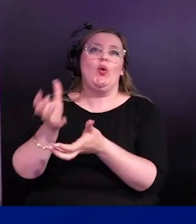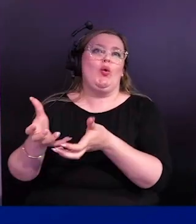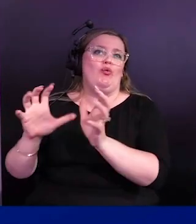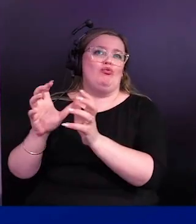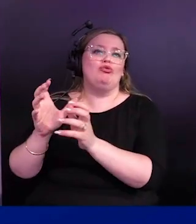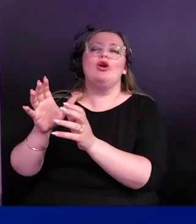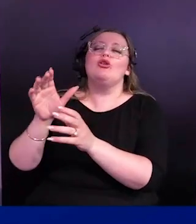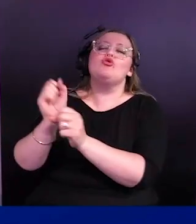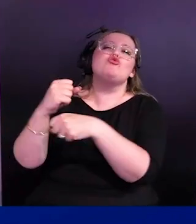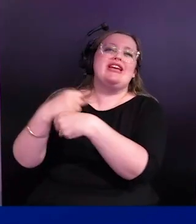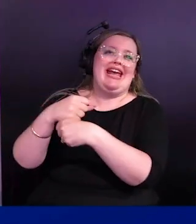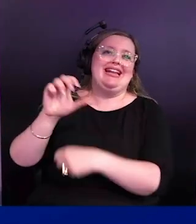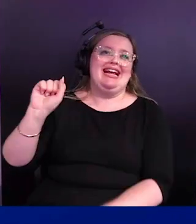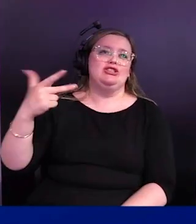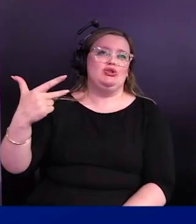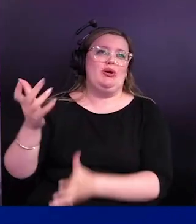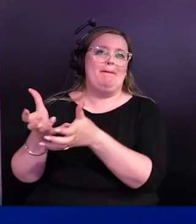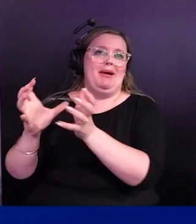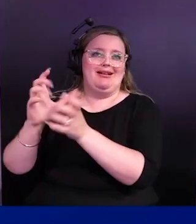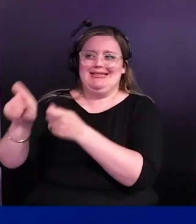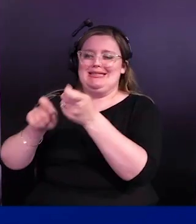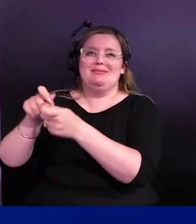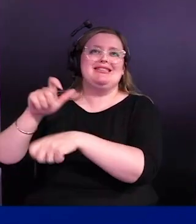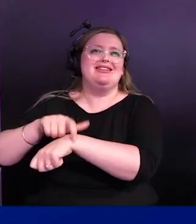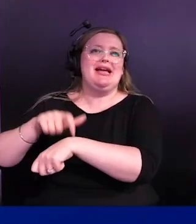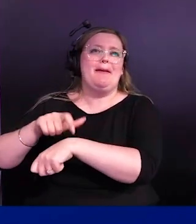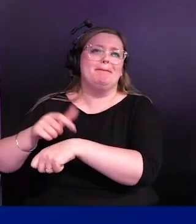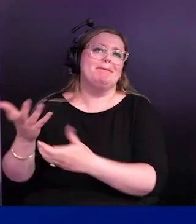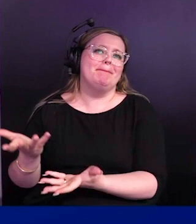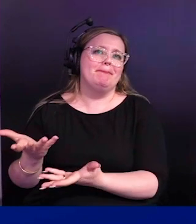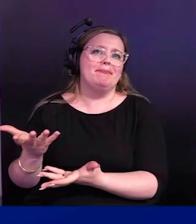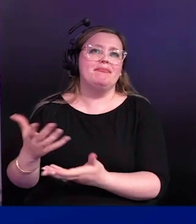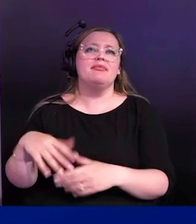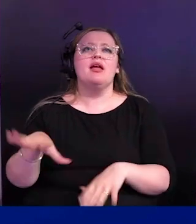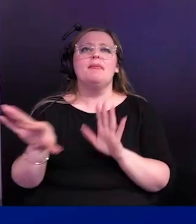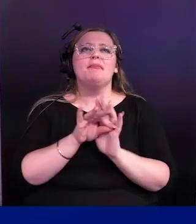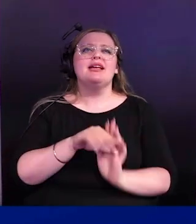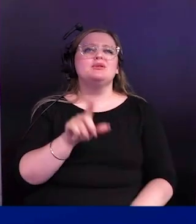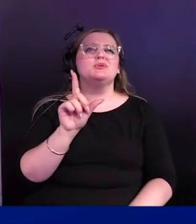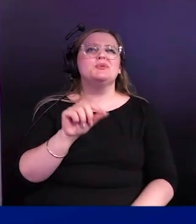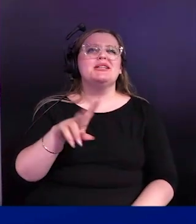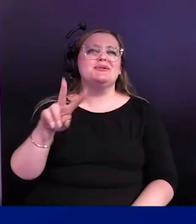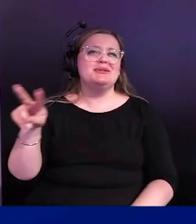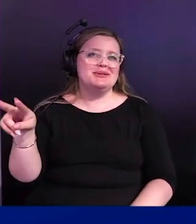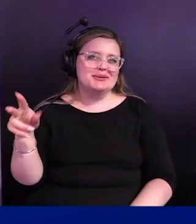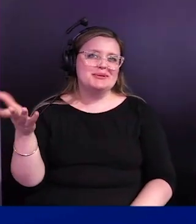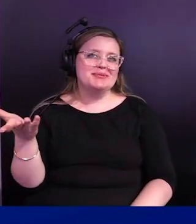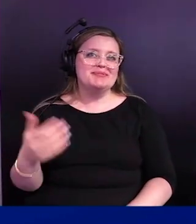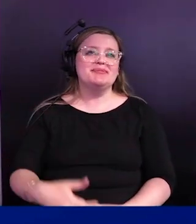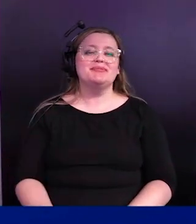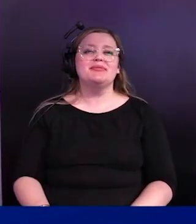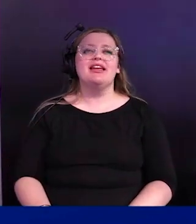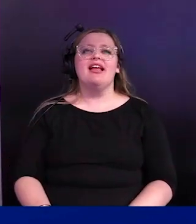buckets within a specific time range. Let me pick 2022.